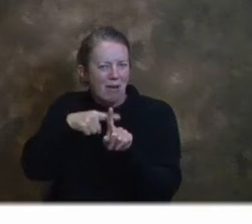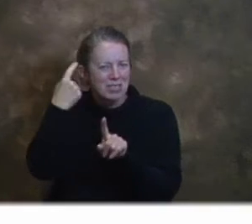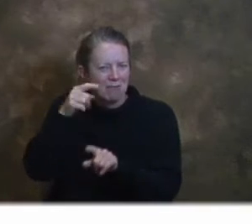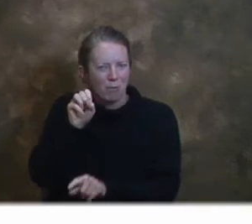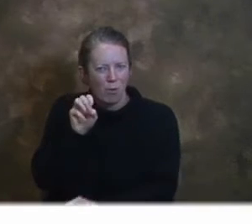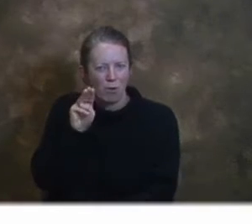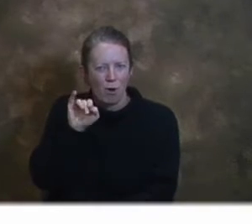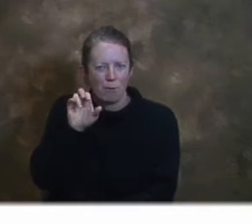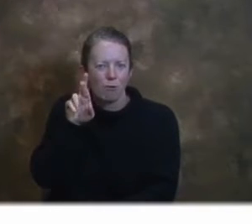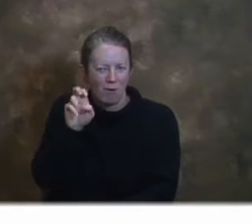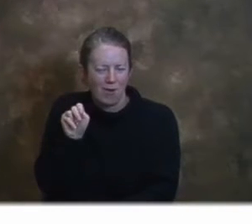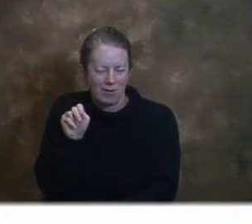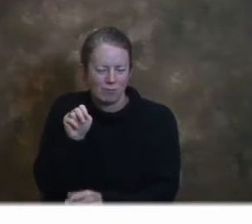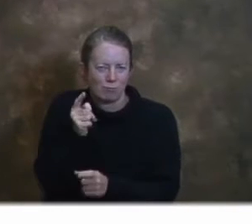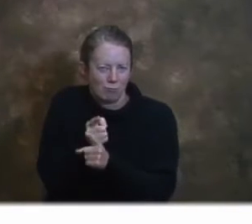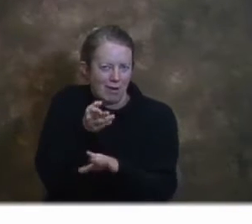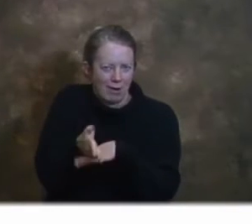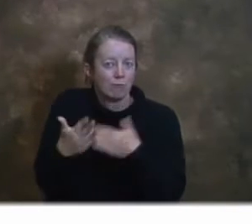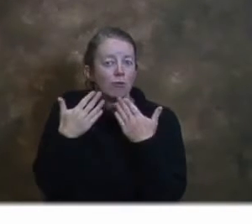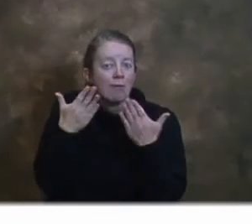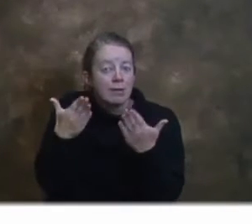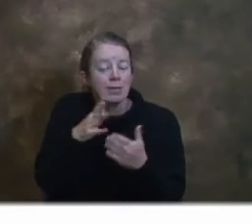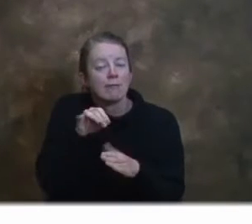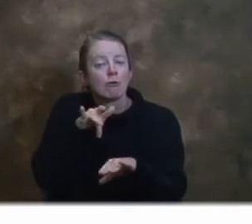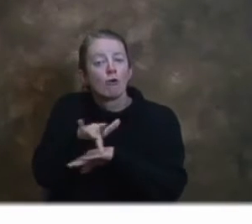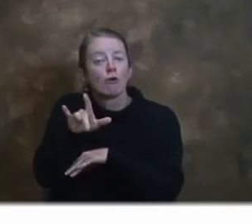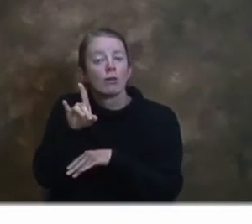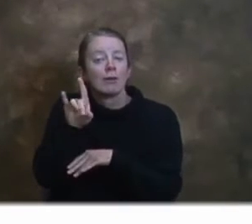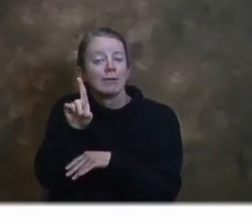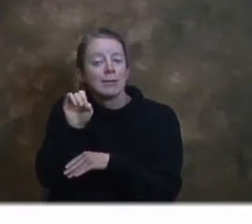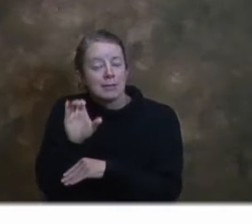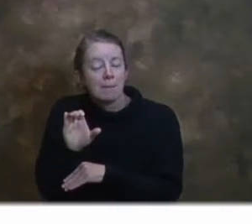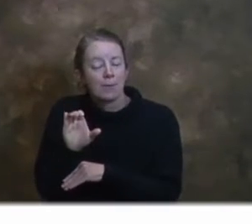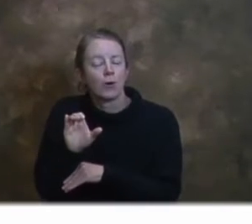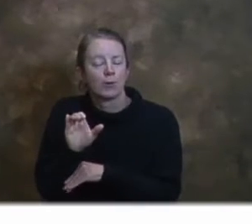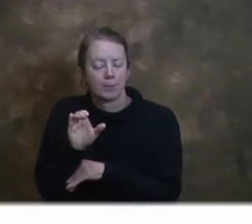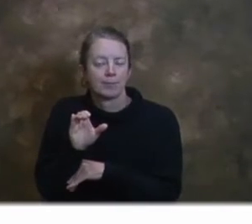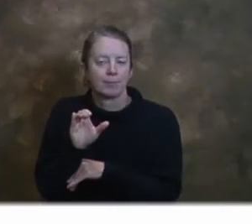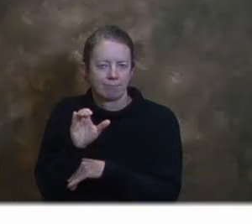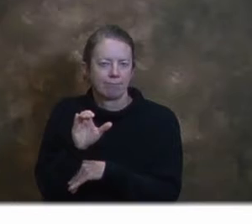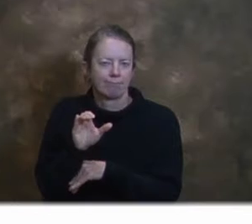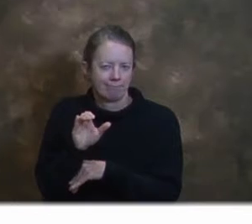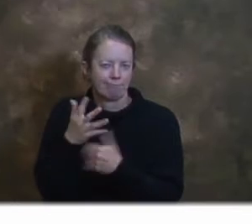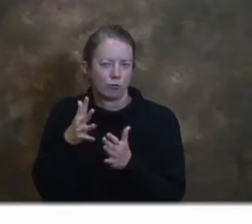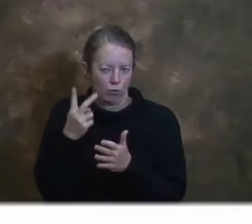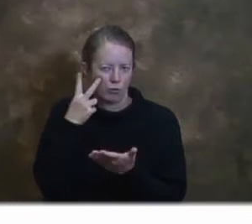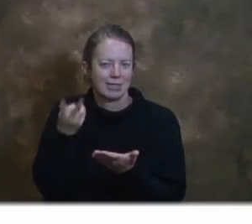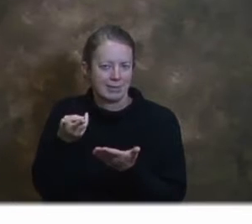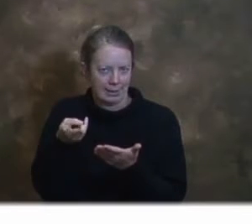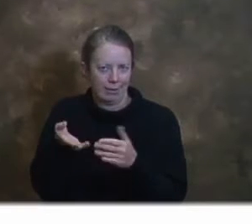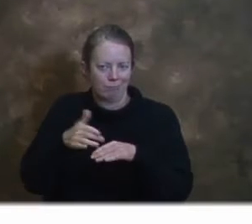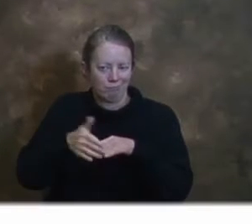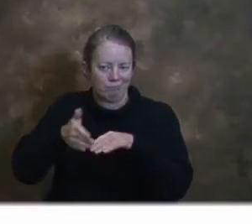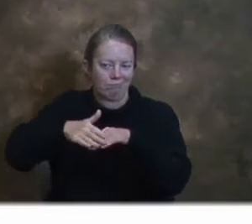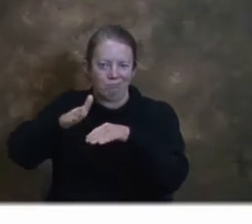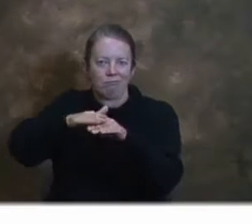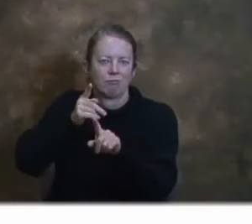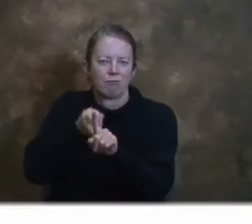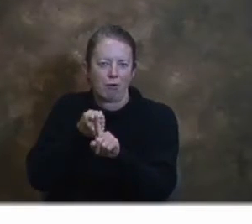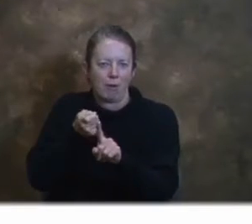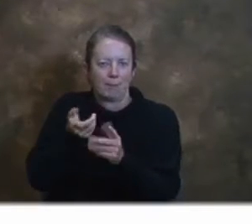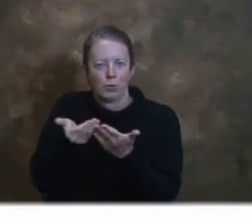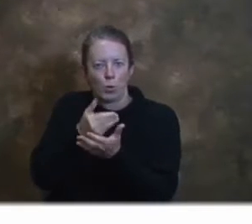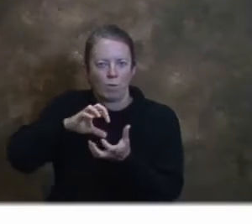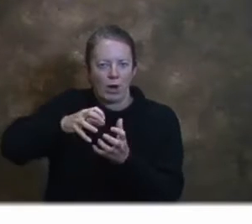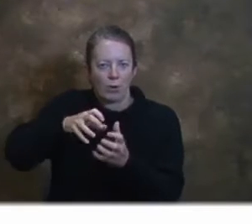after Thanksgiving in early December, we were likely starting to see the increase and the effect of Omicron, and now